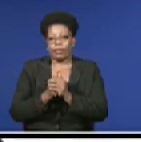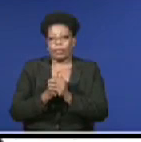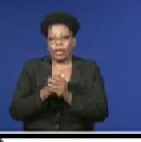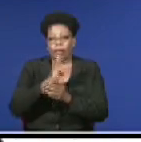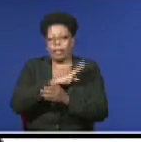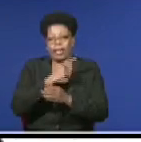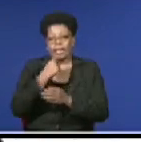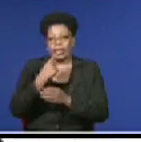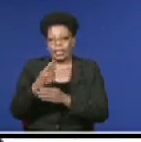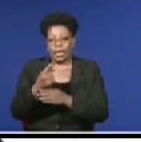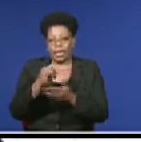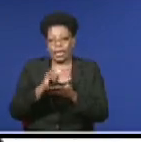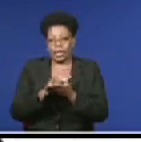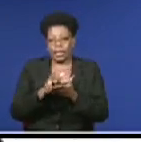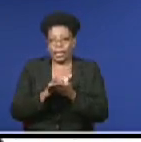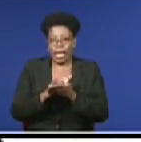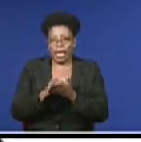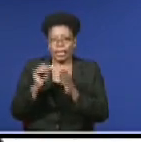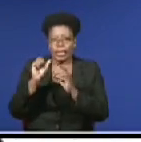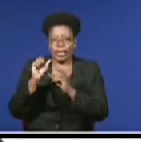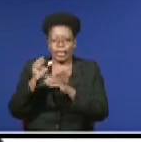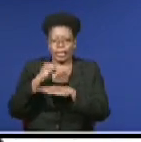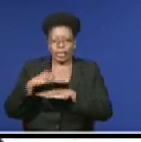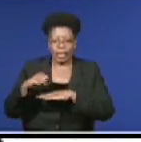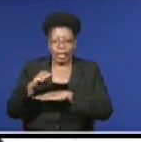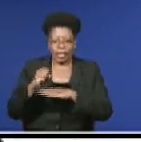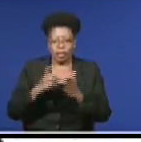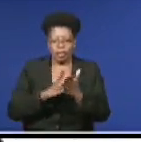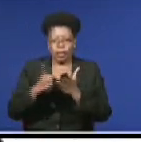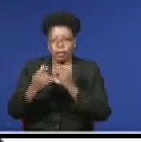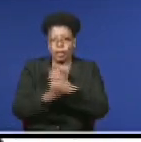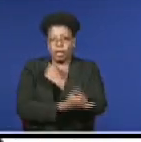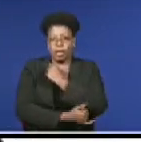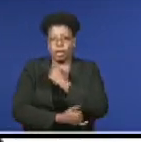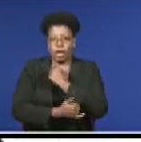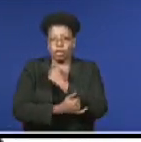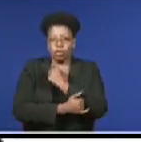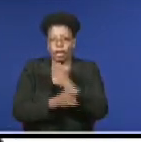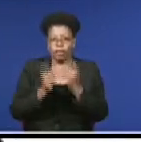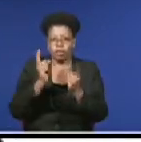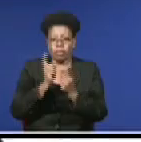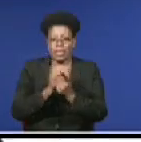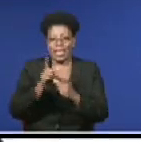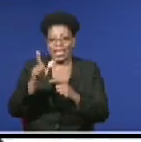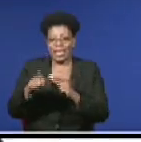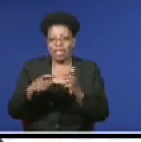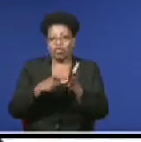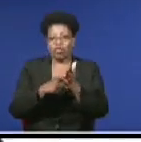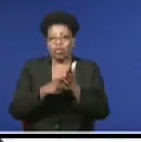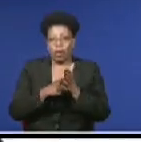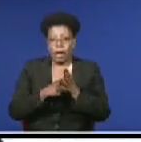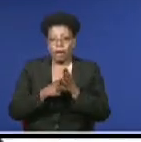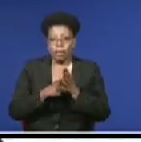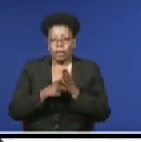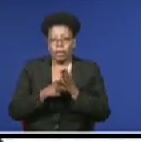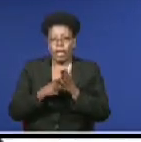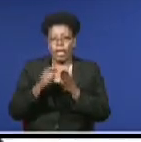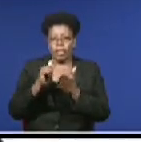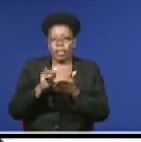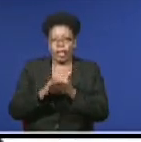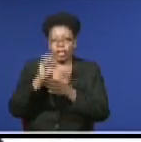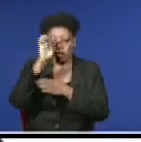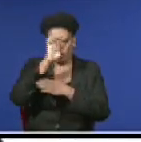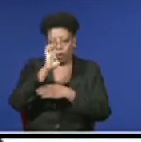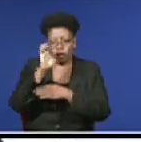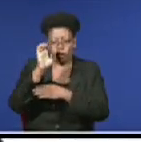the agreement is that Cariforum states are developing countries, and they have to meet less requirements than European Union states that are